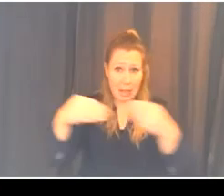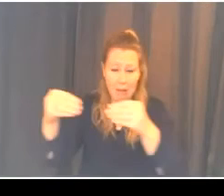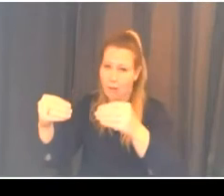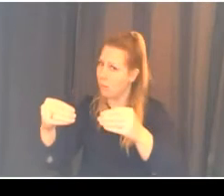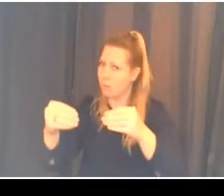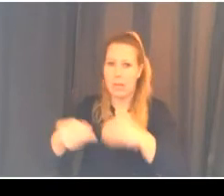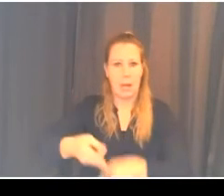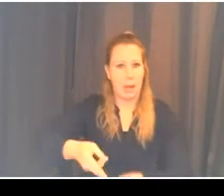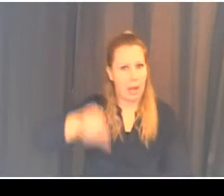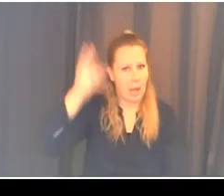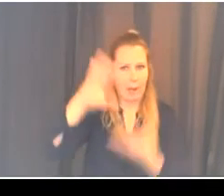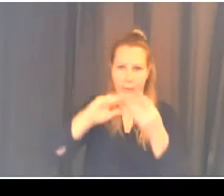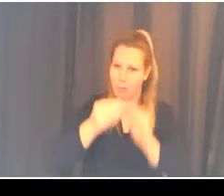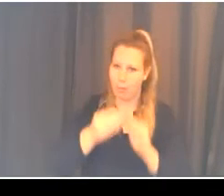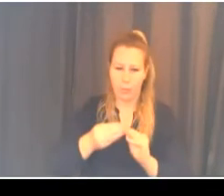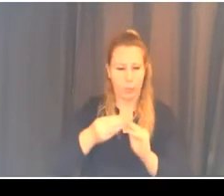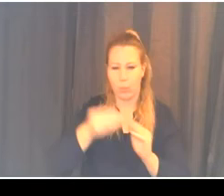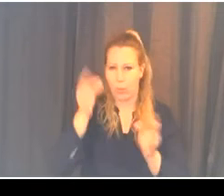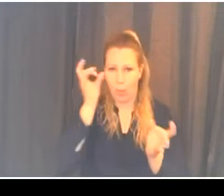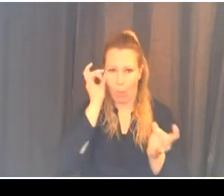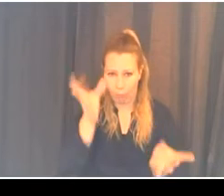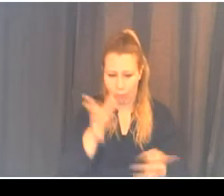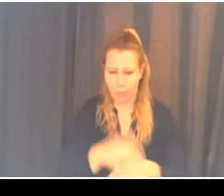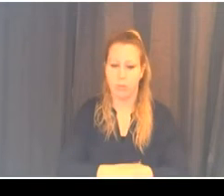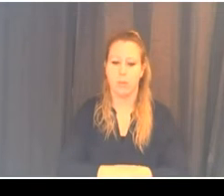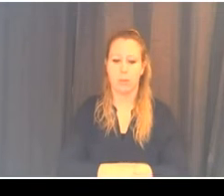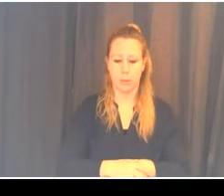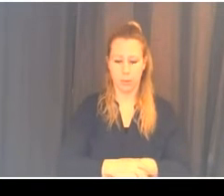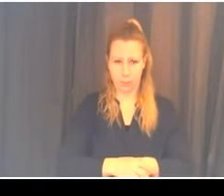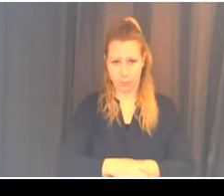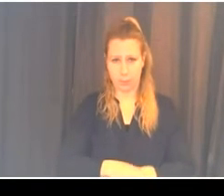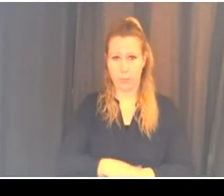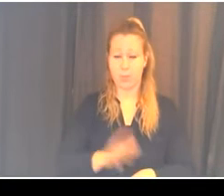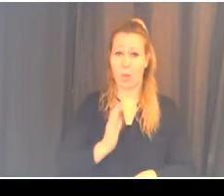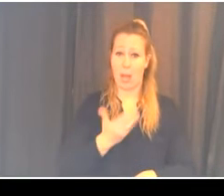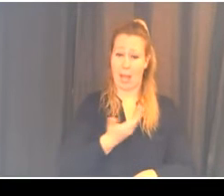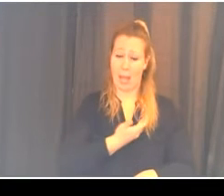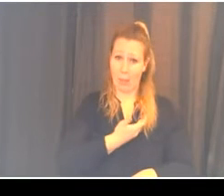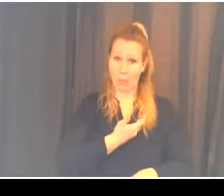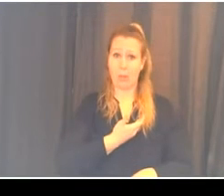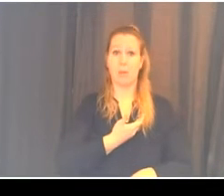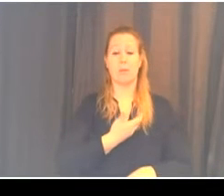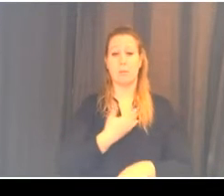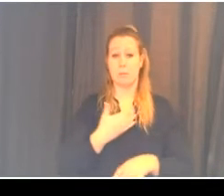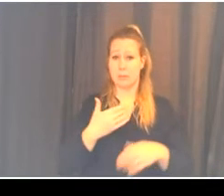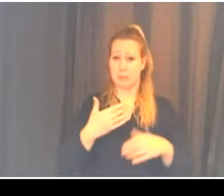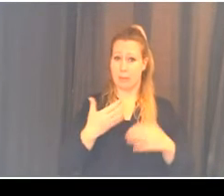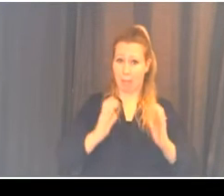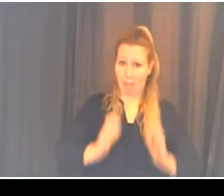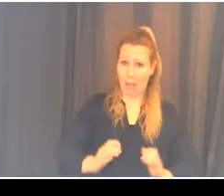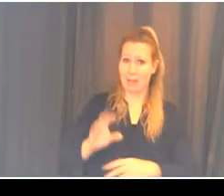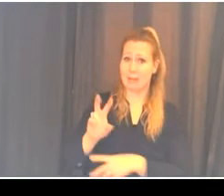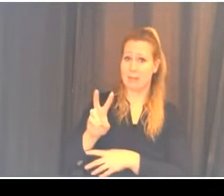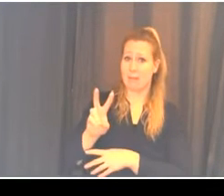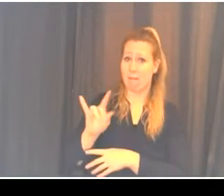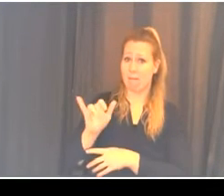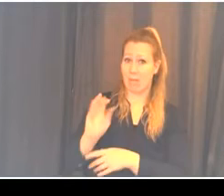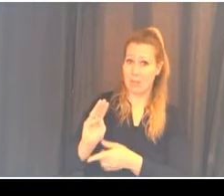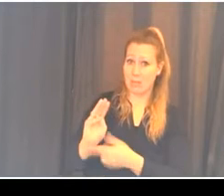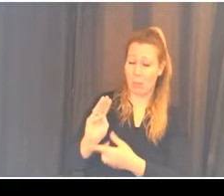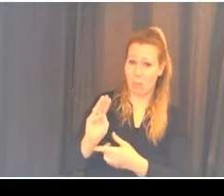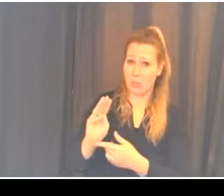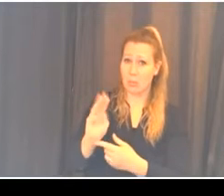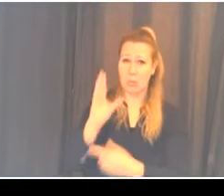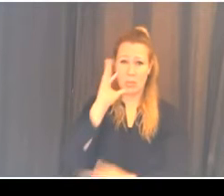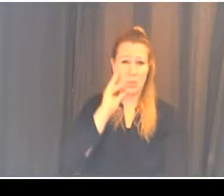layoffs racism xenophobia and harsh Federal policies while sanctuary's website traffic has more than doubled in the